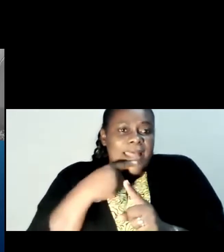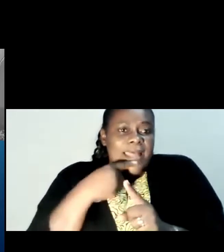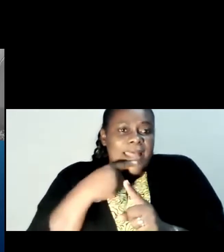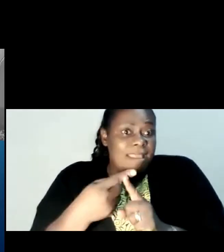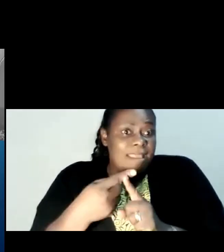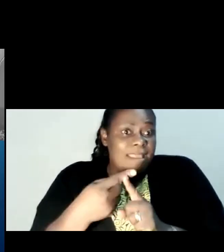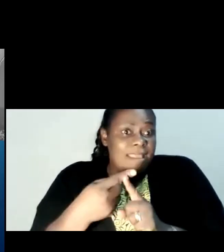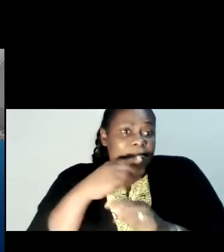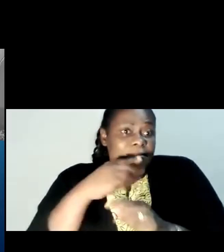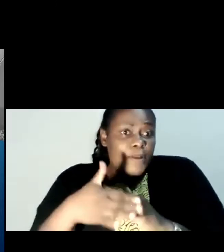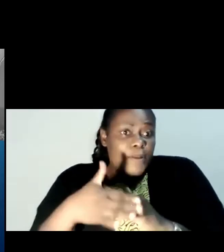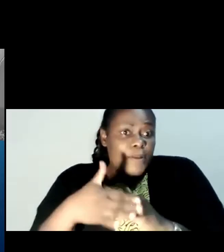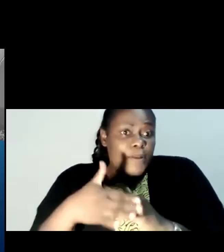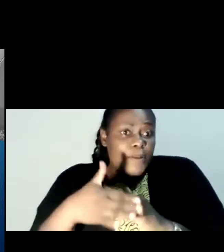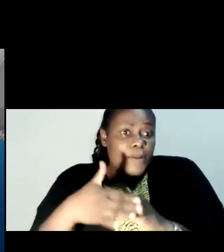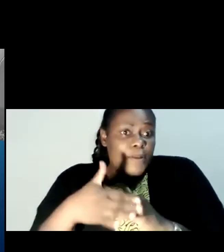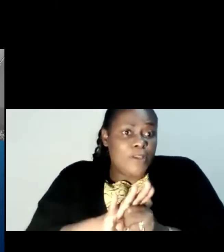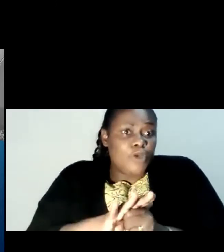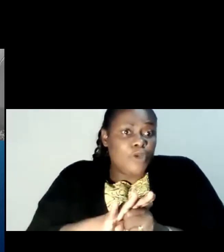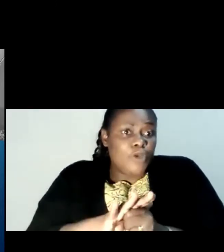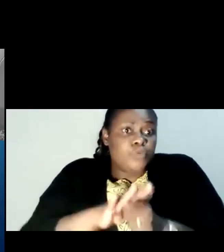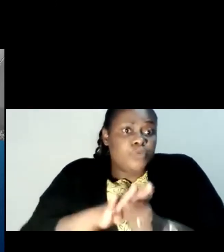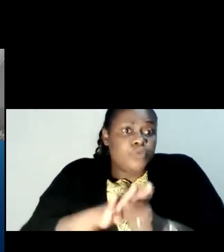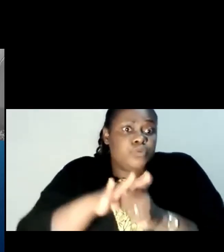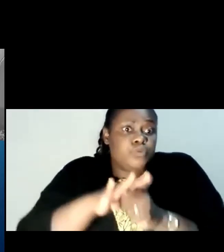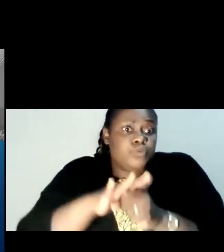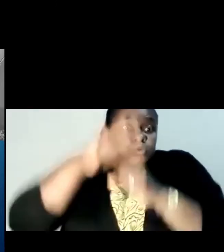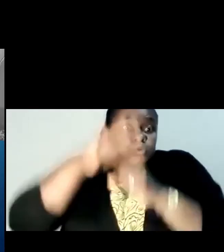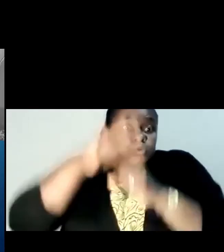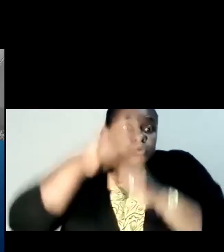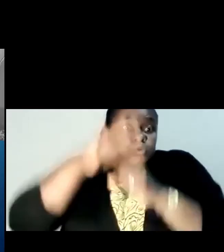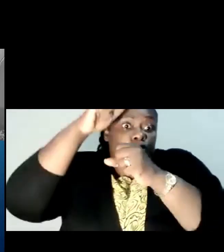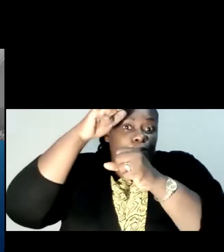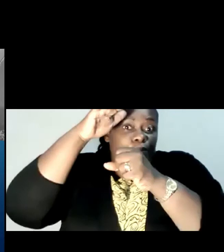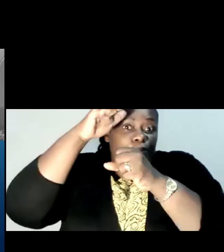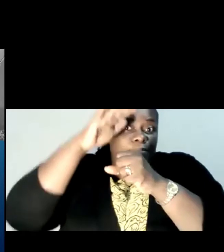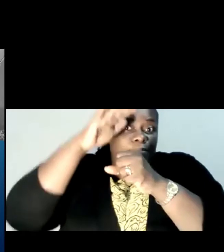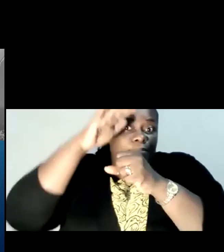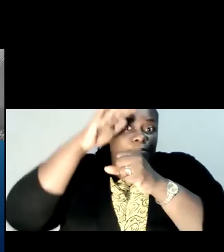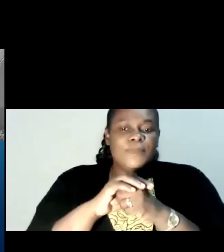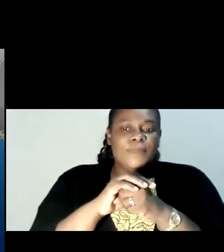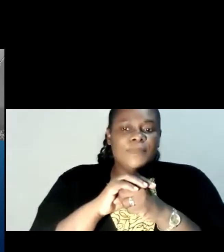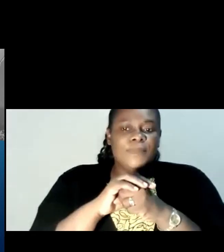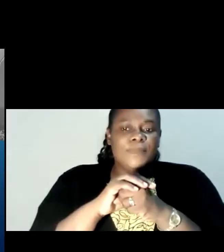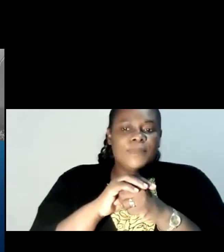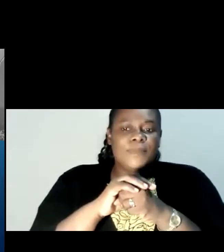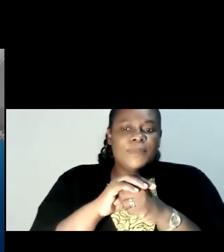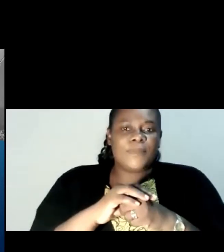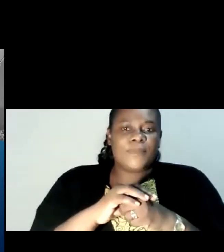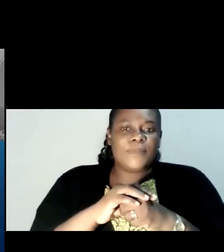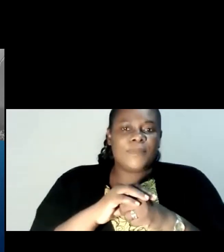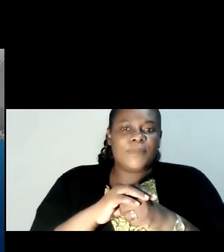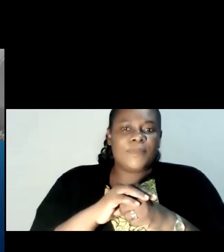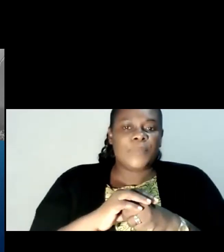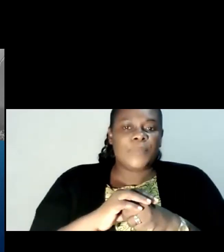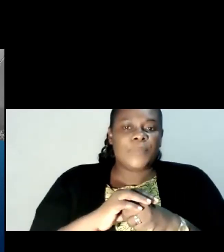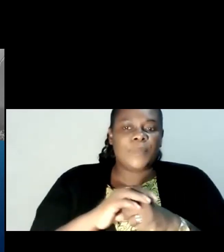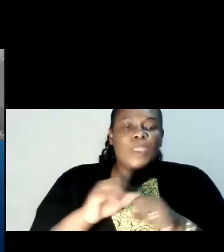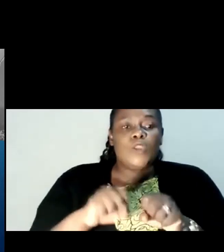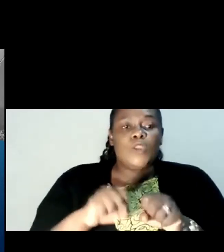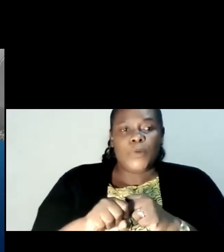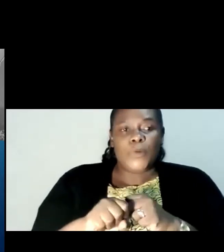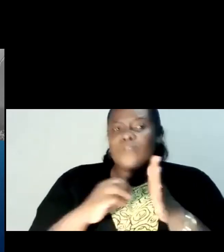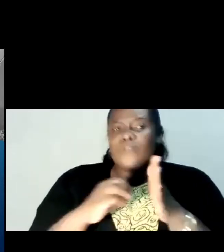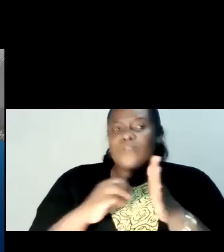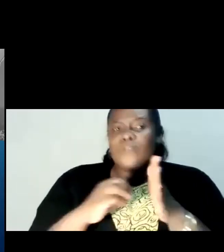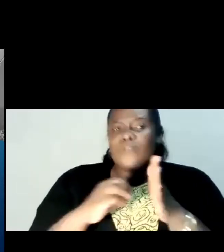I always say that the blood vessels are like pipes which carry water, and